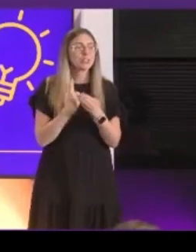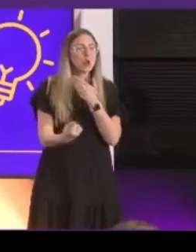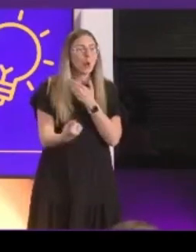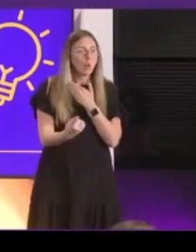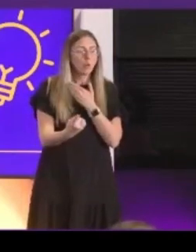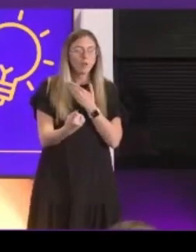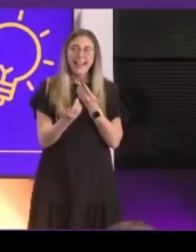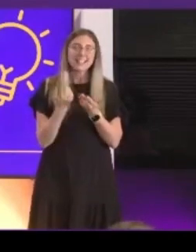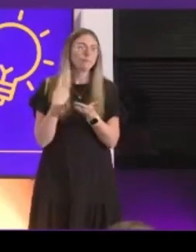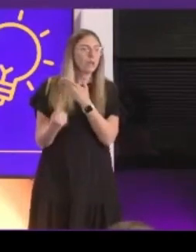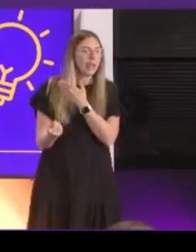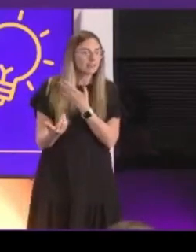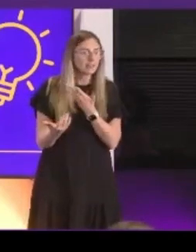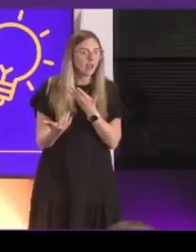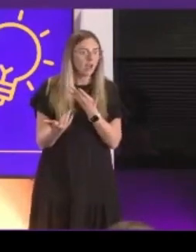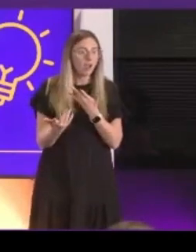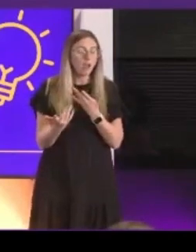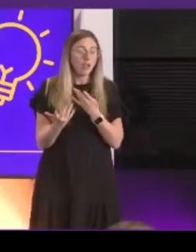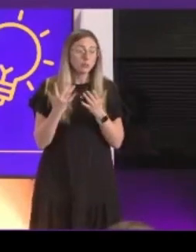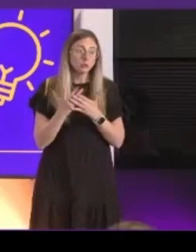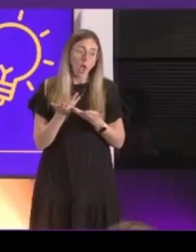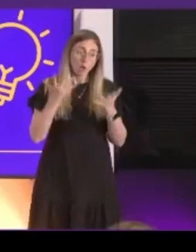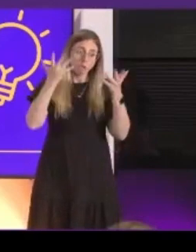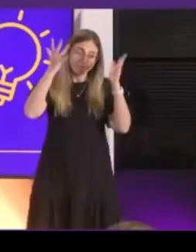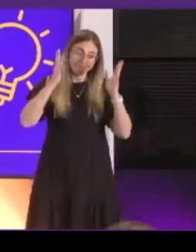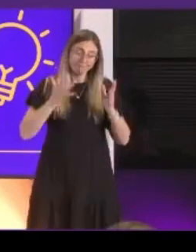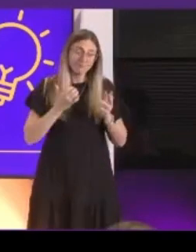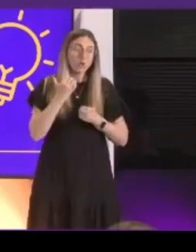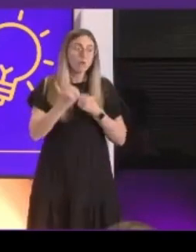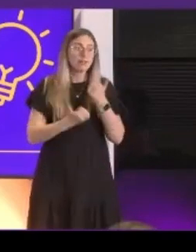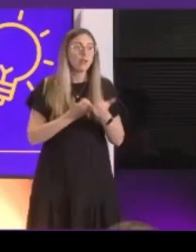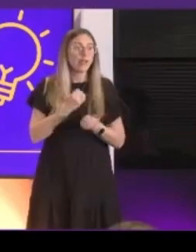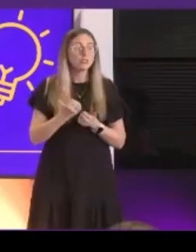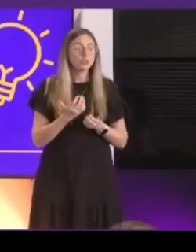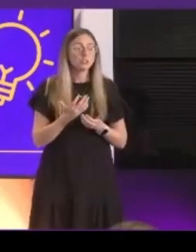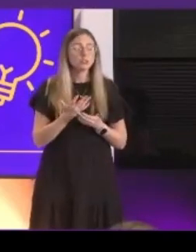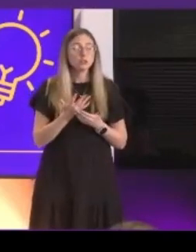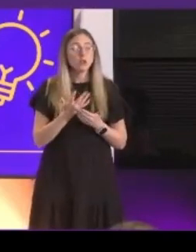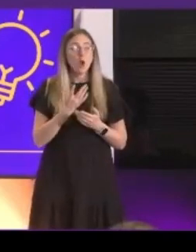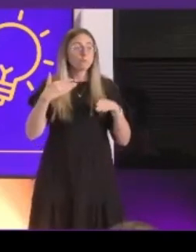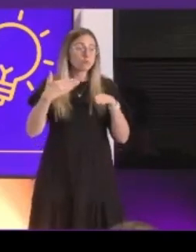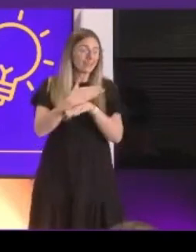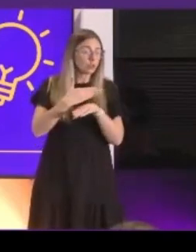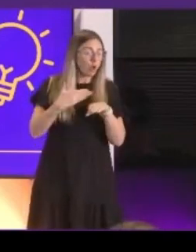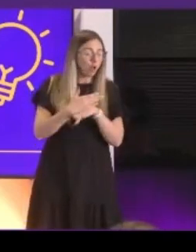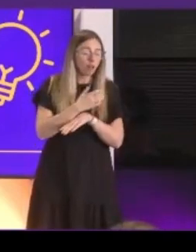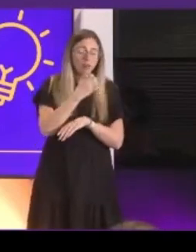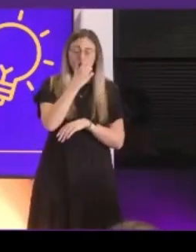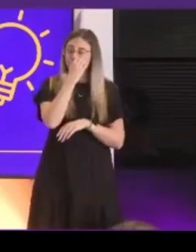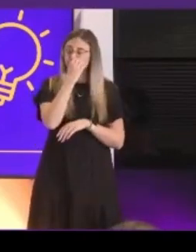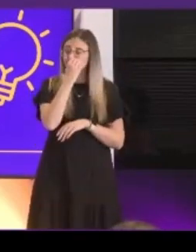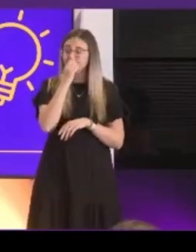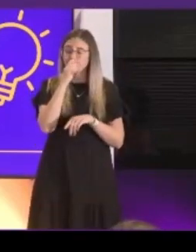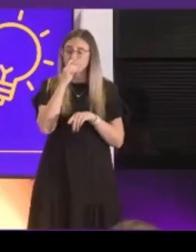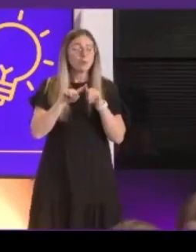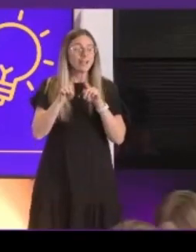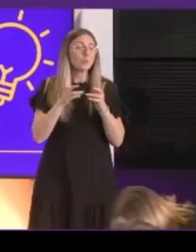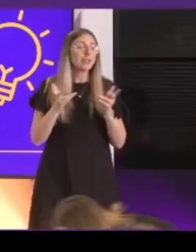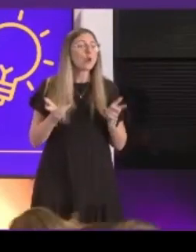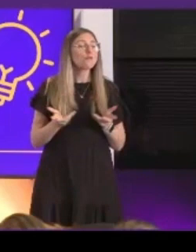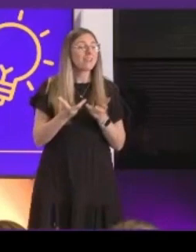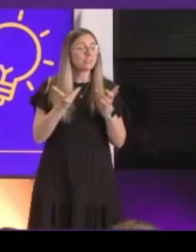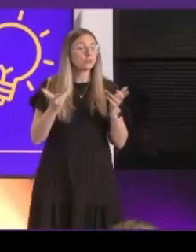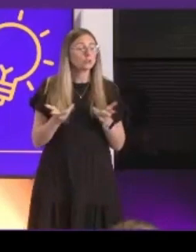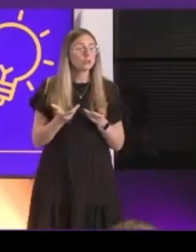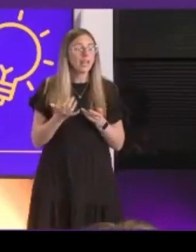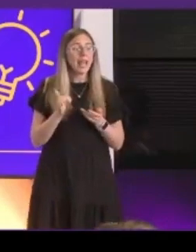as a freelancer, and a huge congratulations to you. So some practical thoughts. One would be to encourage those